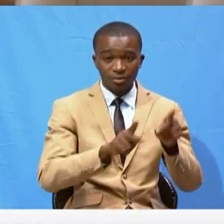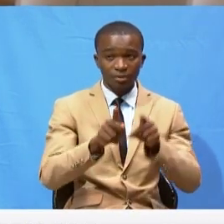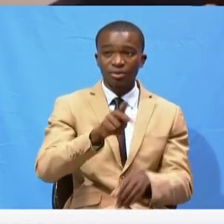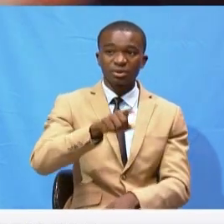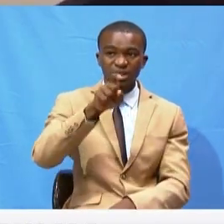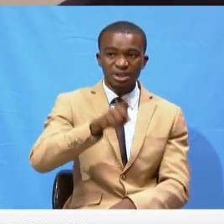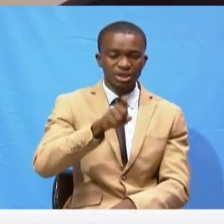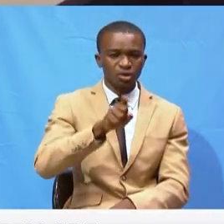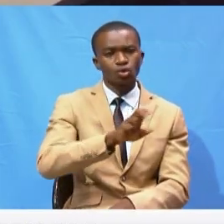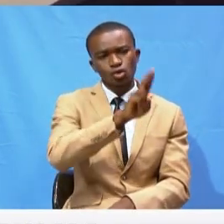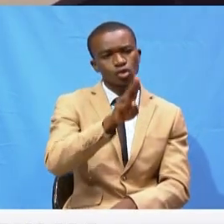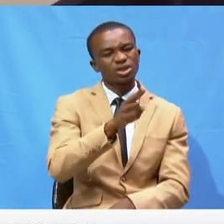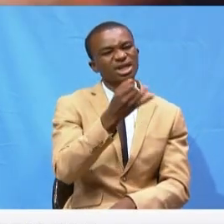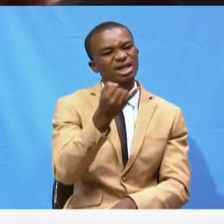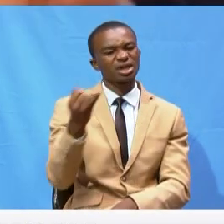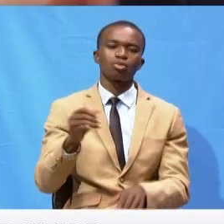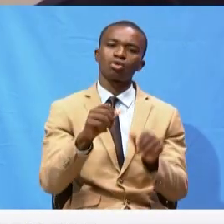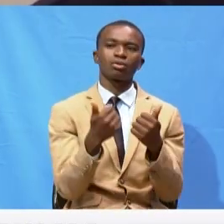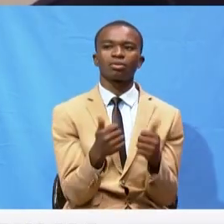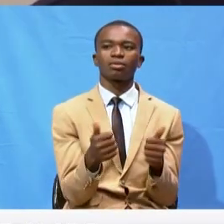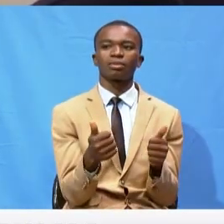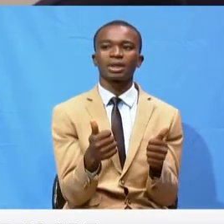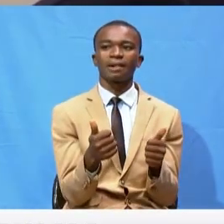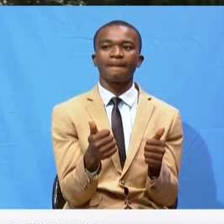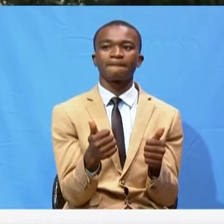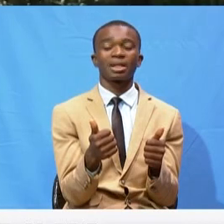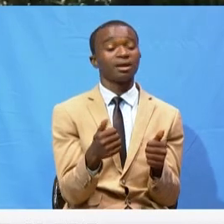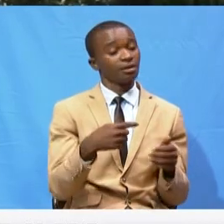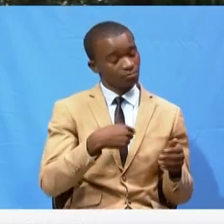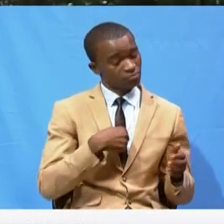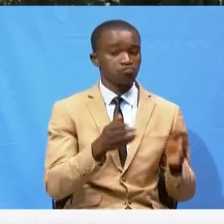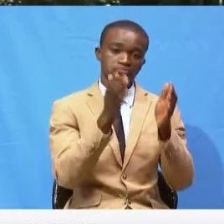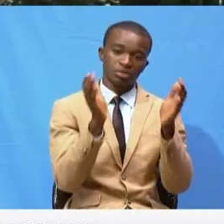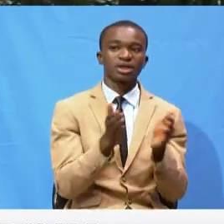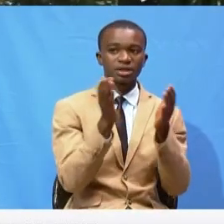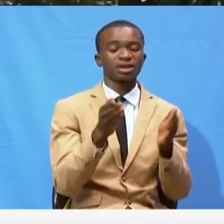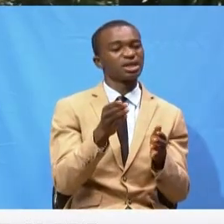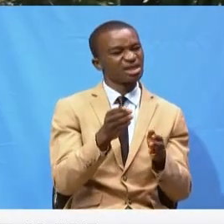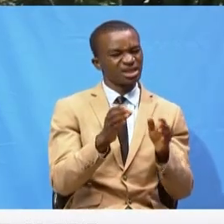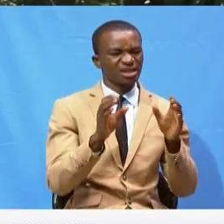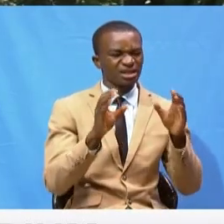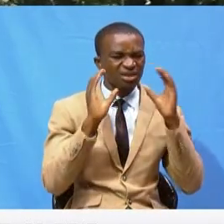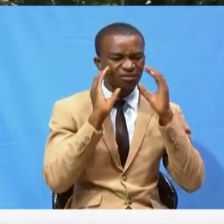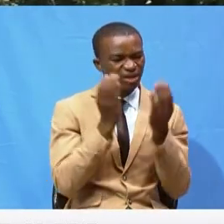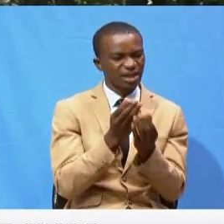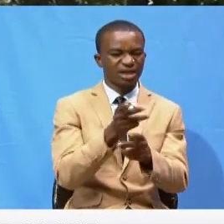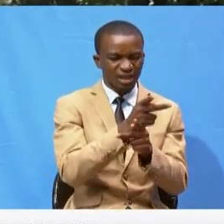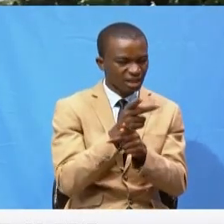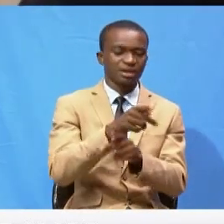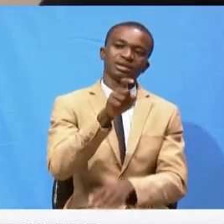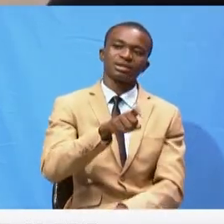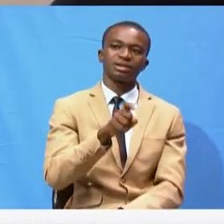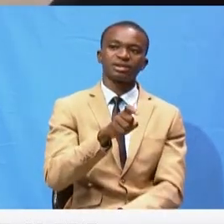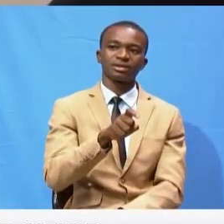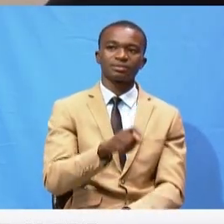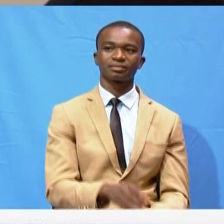any other item that is within them. So that tank ought to be rehabilitated. But to do that, we are going to look for money. Which money? From